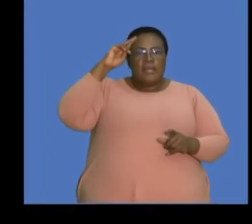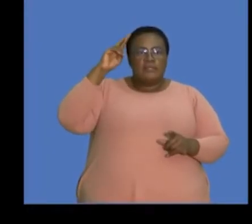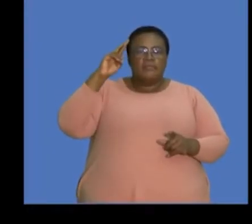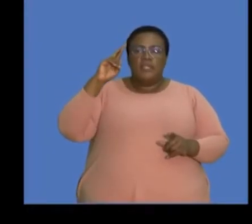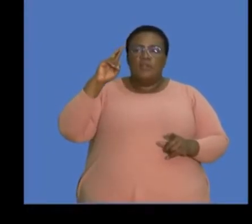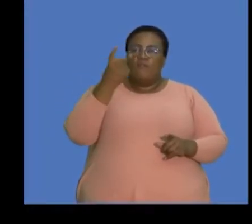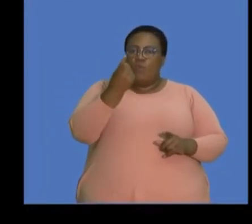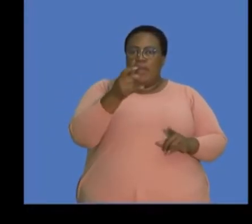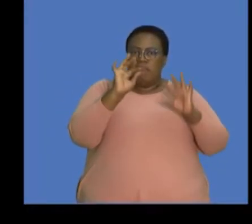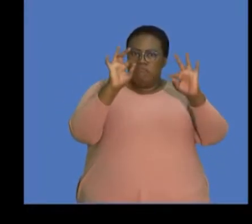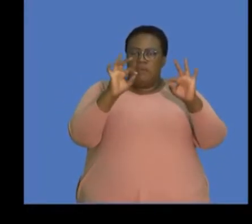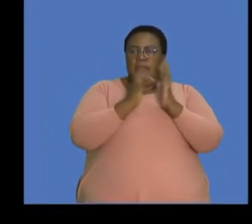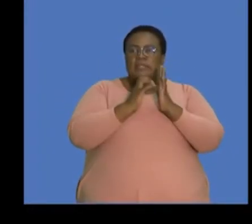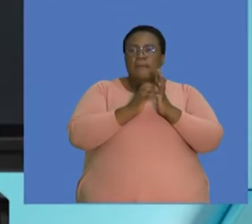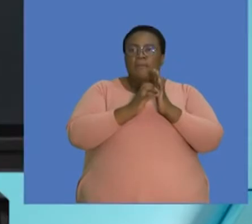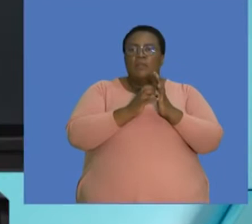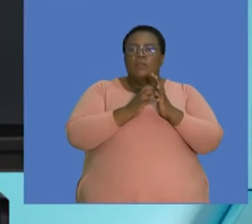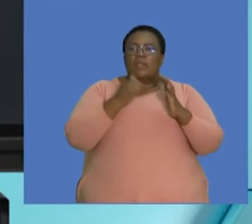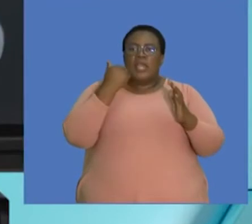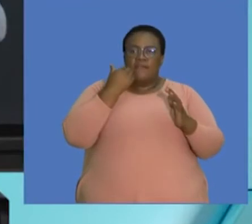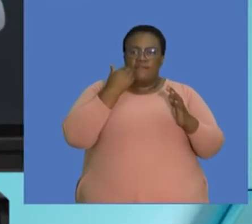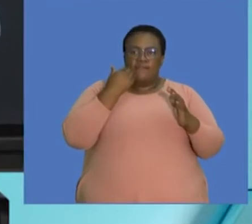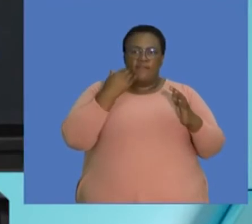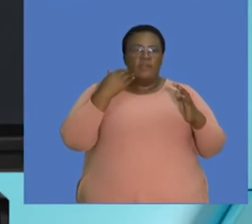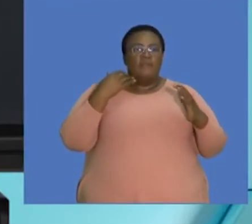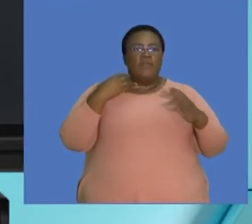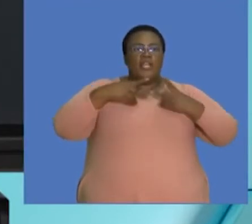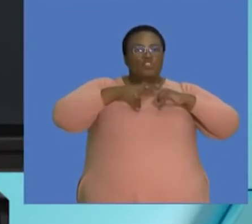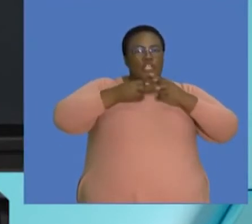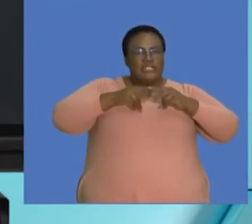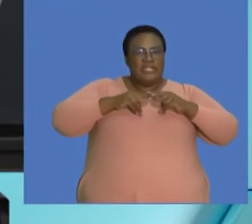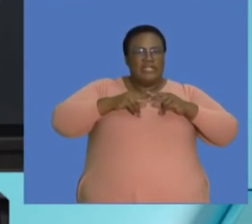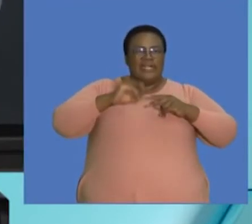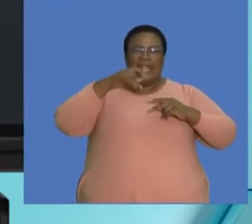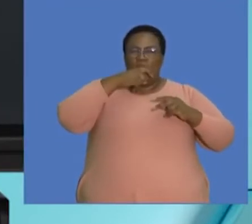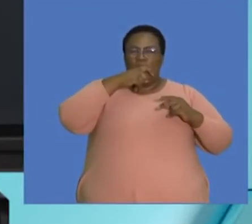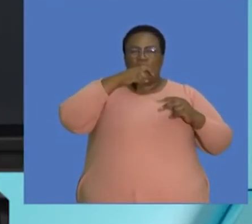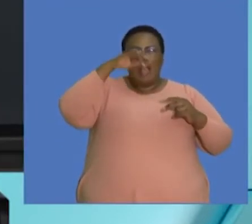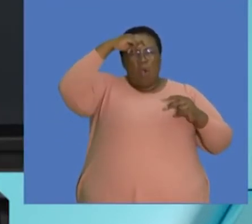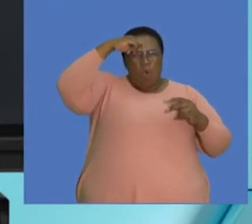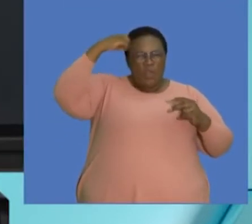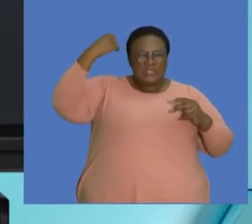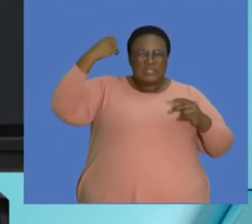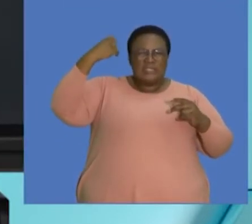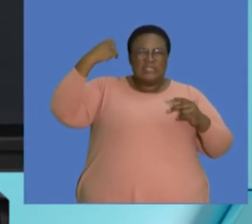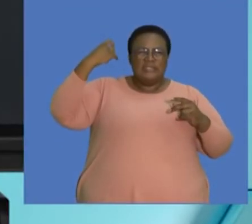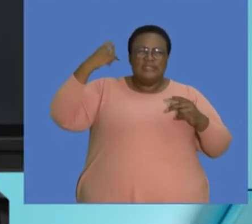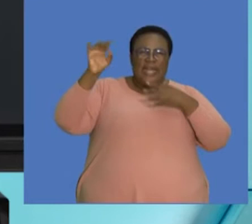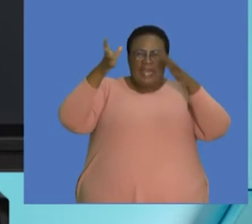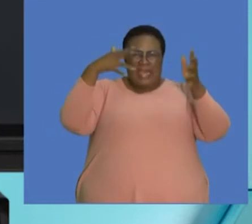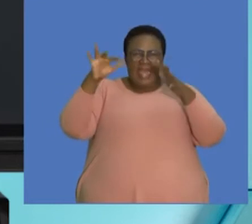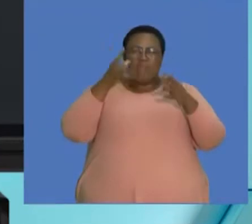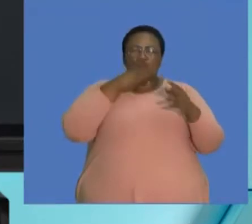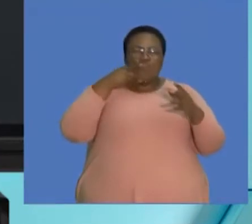me of another perfect example. If you take off your jersey on a hot summer day, when the air is